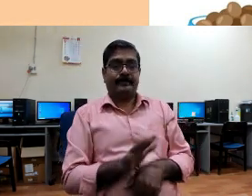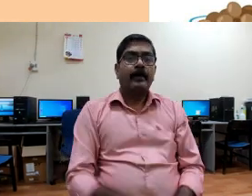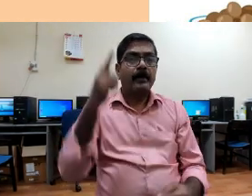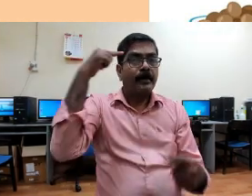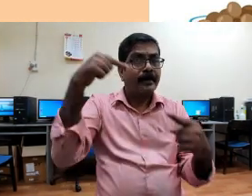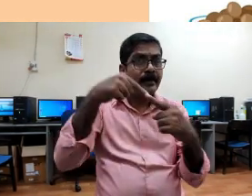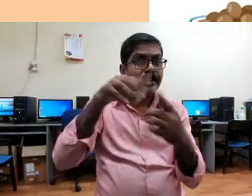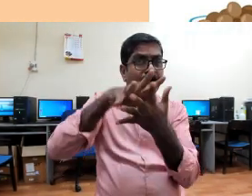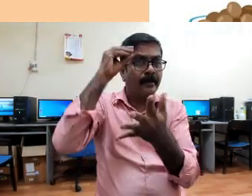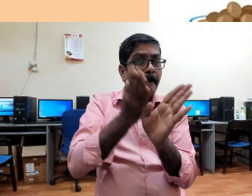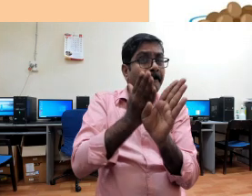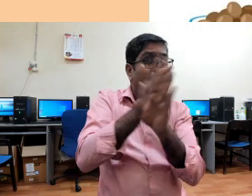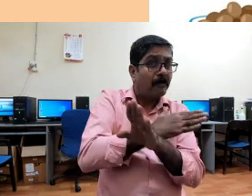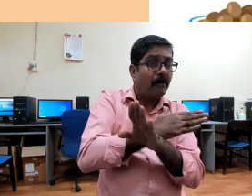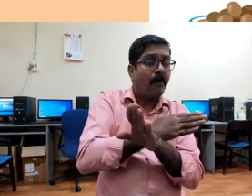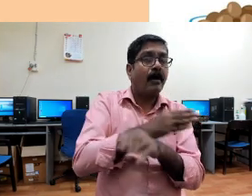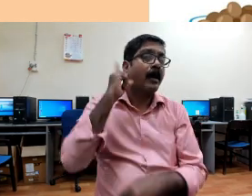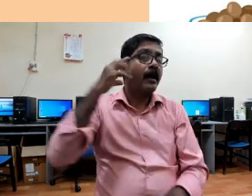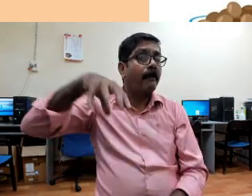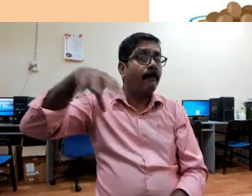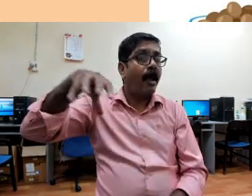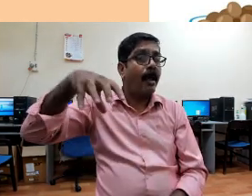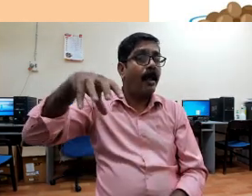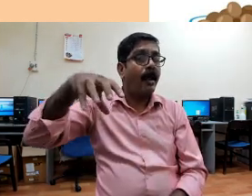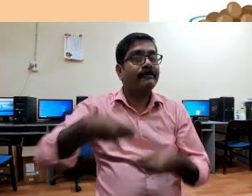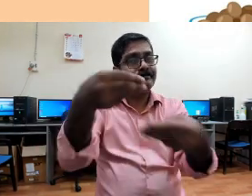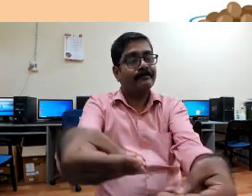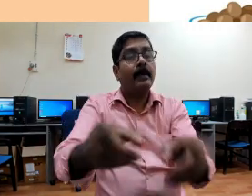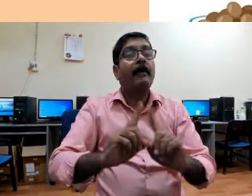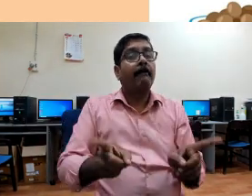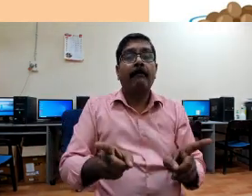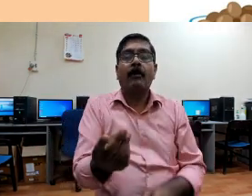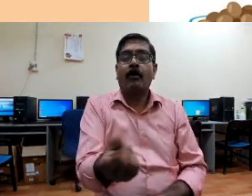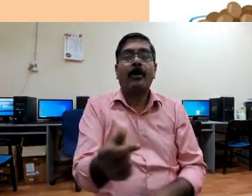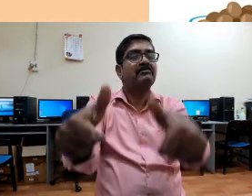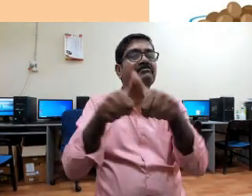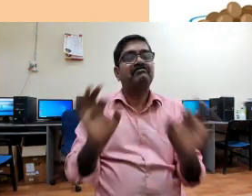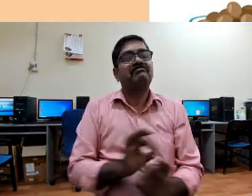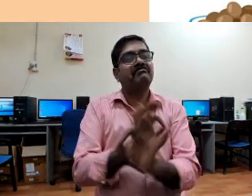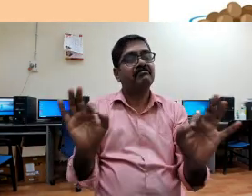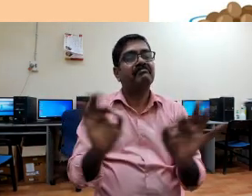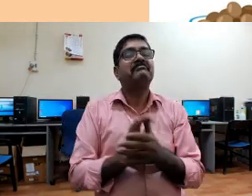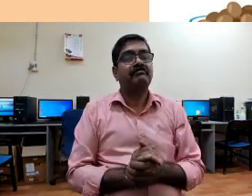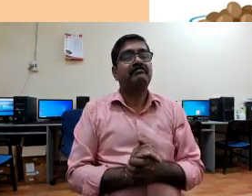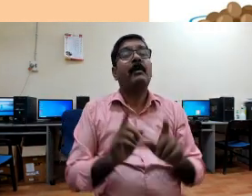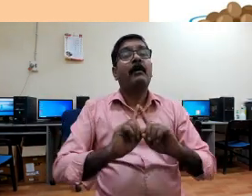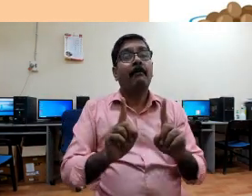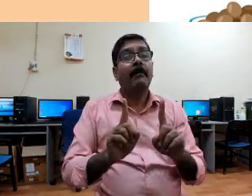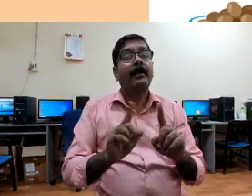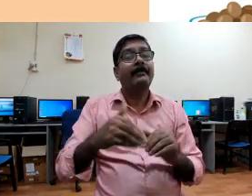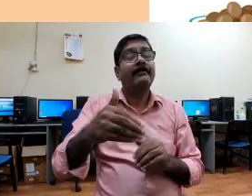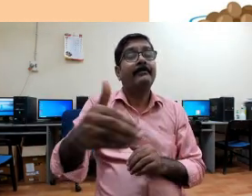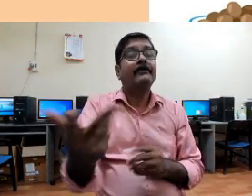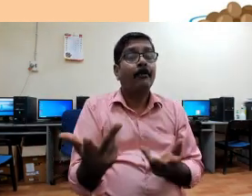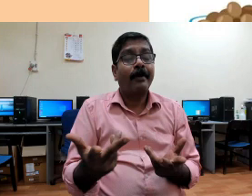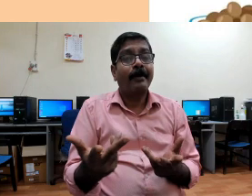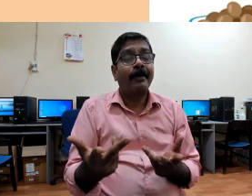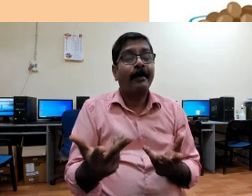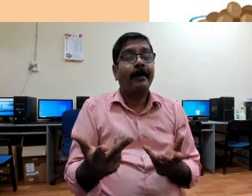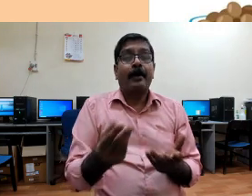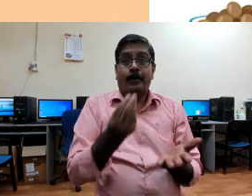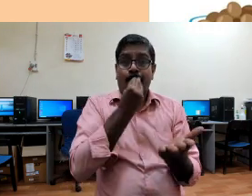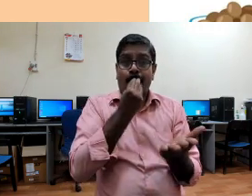unconditioned response. It is now making an association of food along with the bell, and that is how a